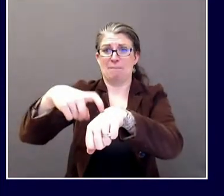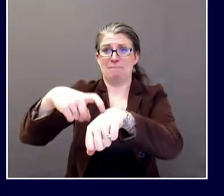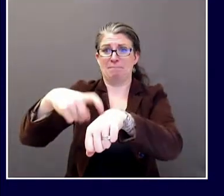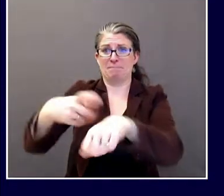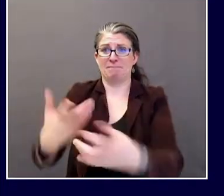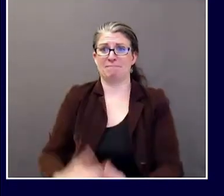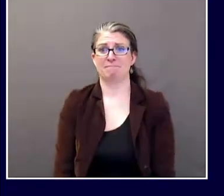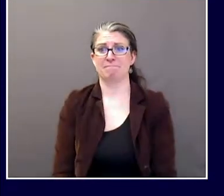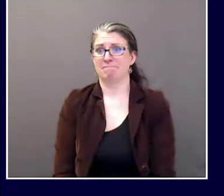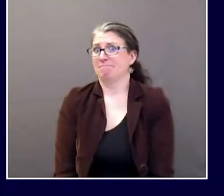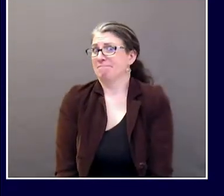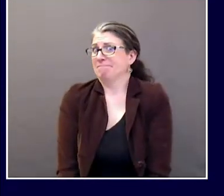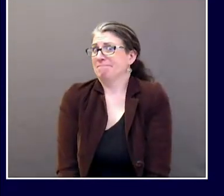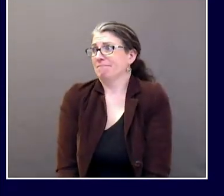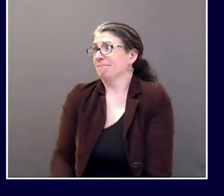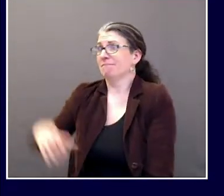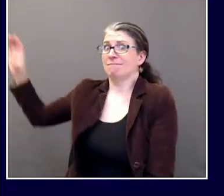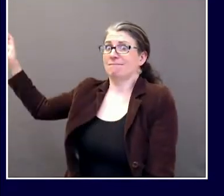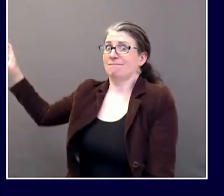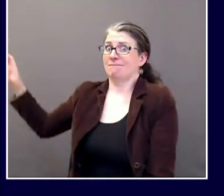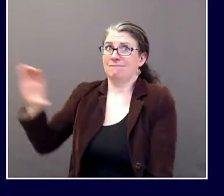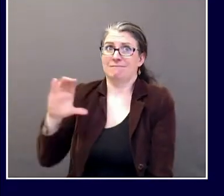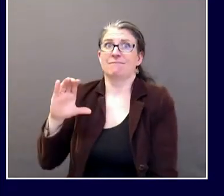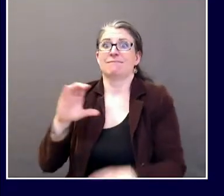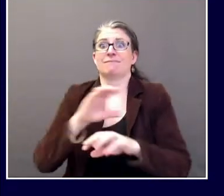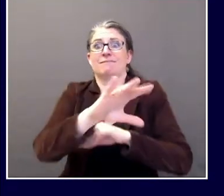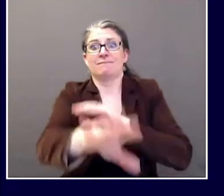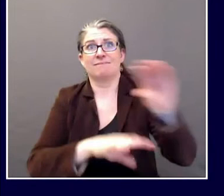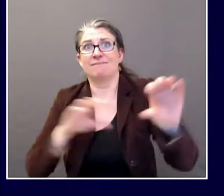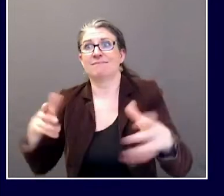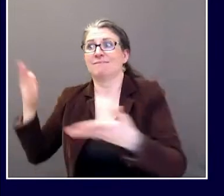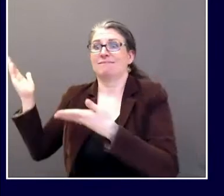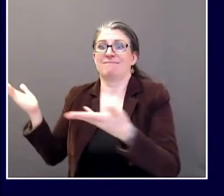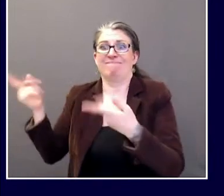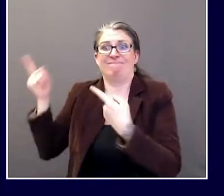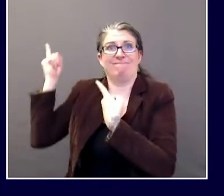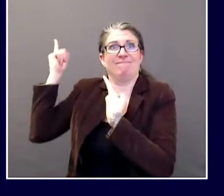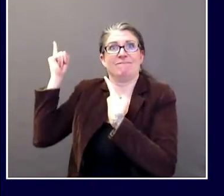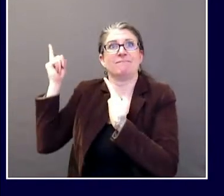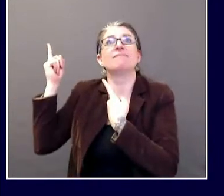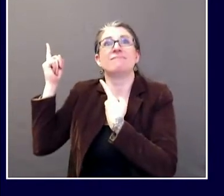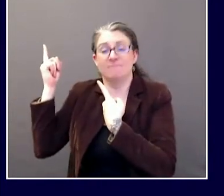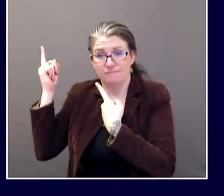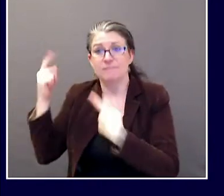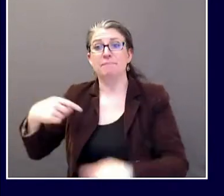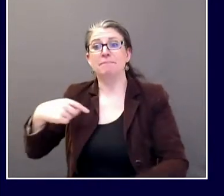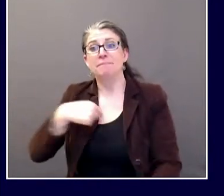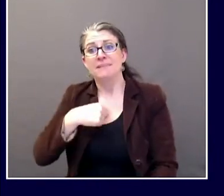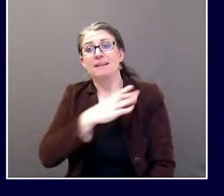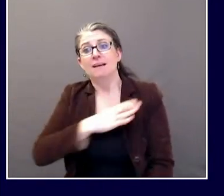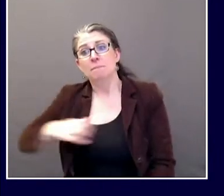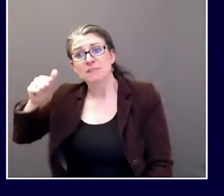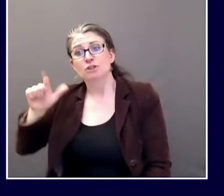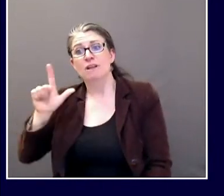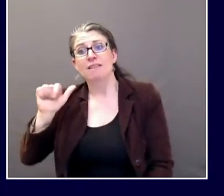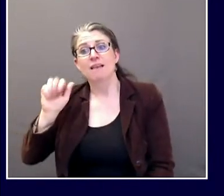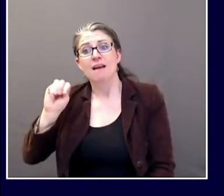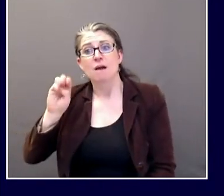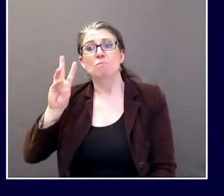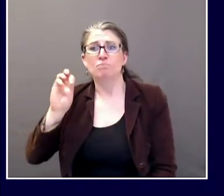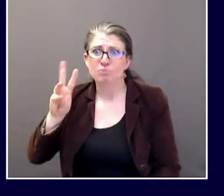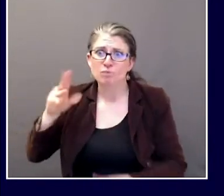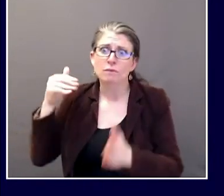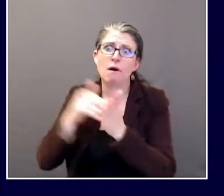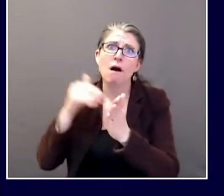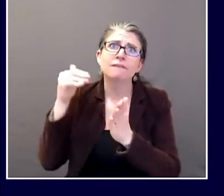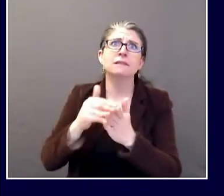hospital leaders of all different types of hospitals across the state, whether they are hospitals associated with big systems or hospitals